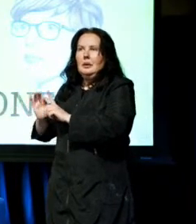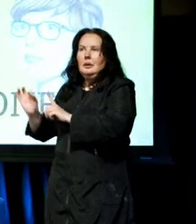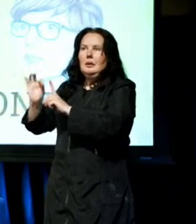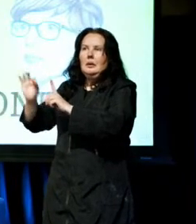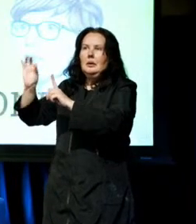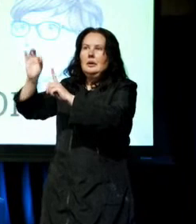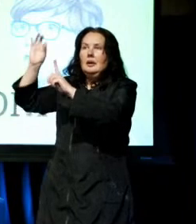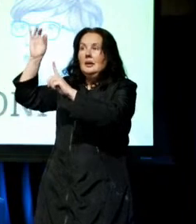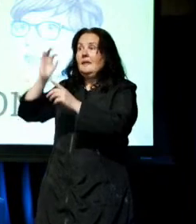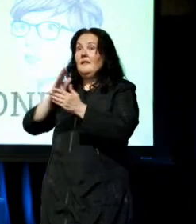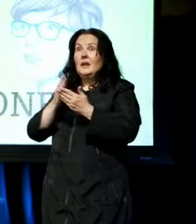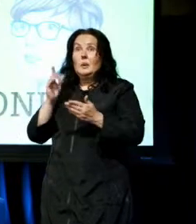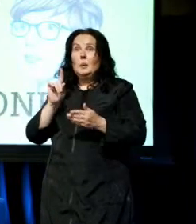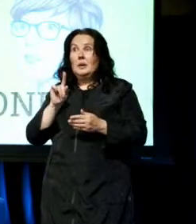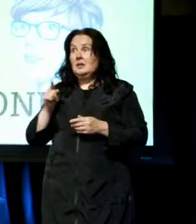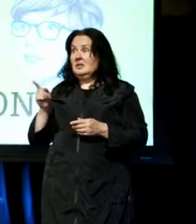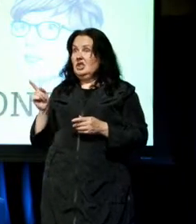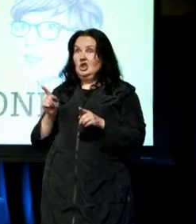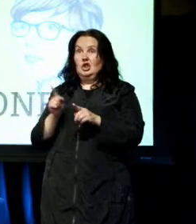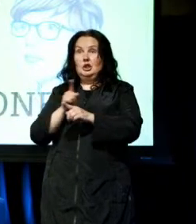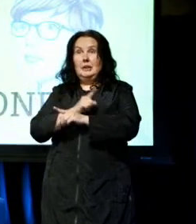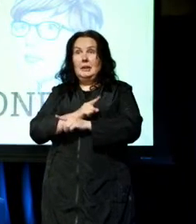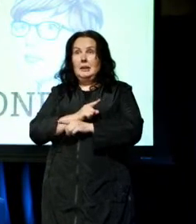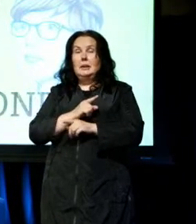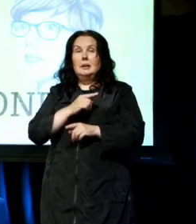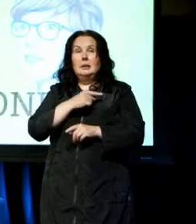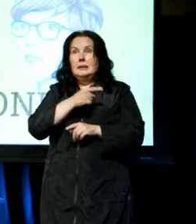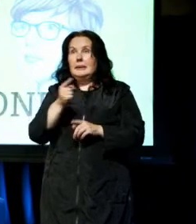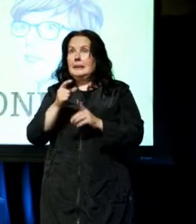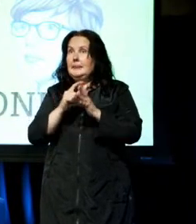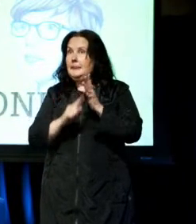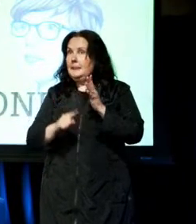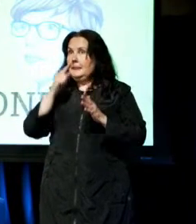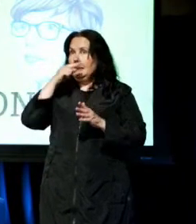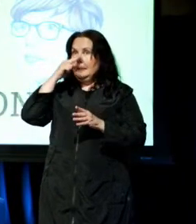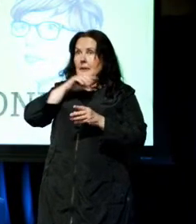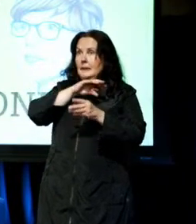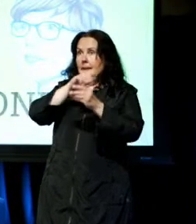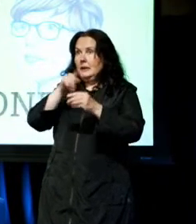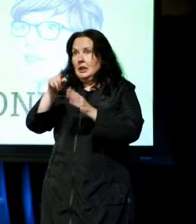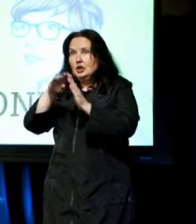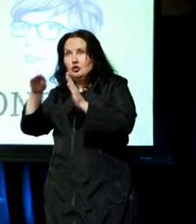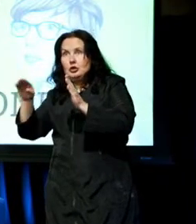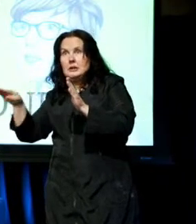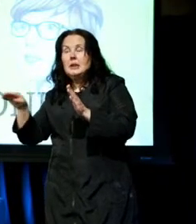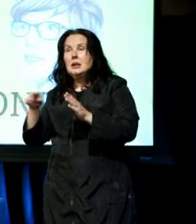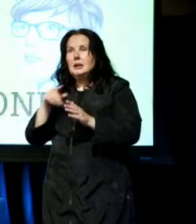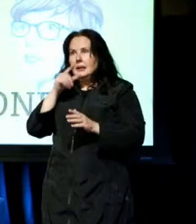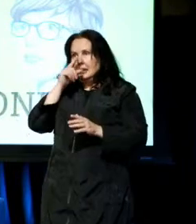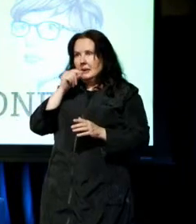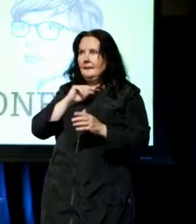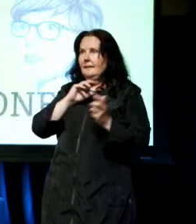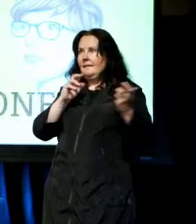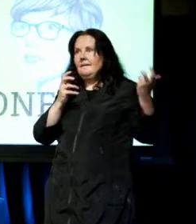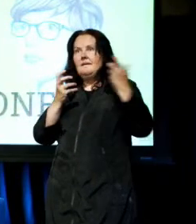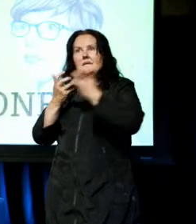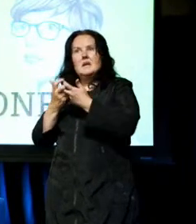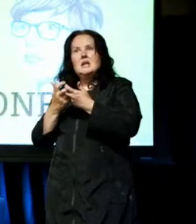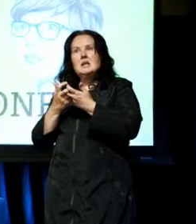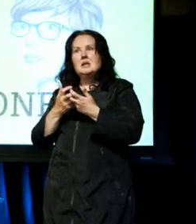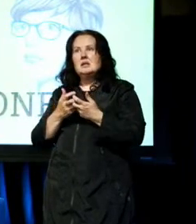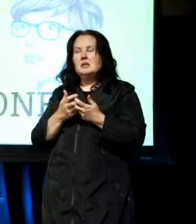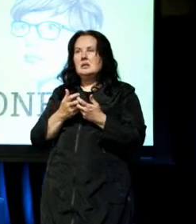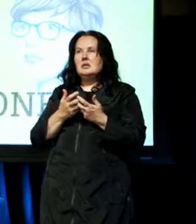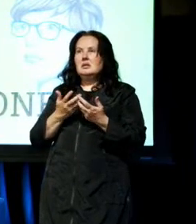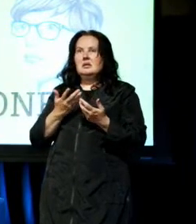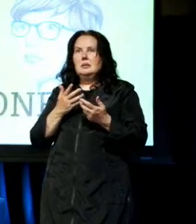fact is that if they change, you know, they only want disabled people in the industry if disabled people can fit themselves in and push themselves to be able-bodied